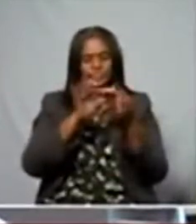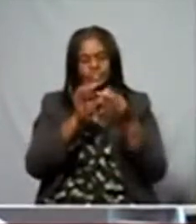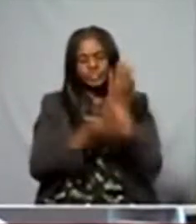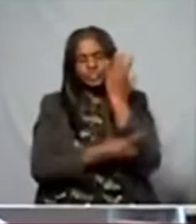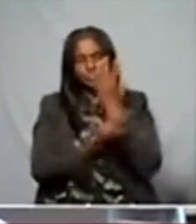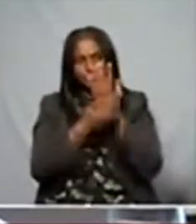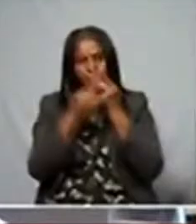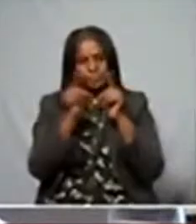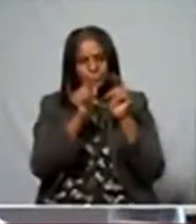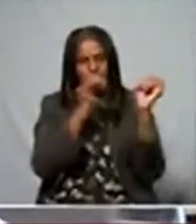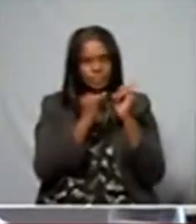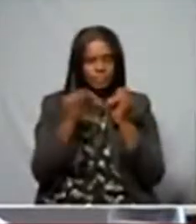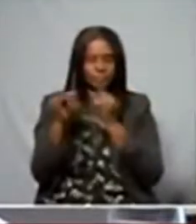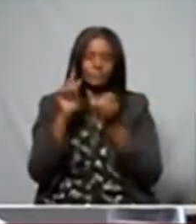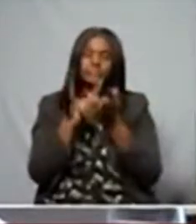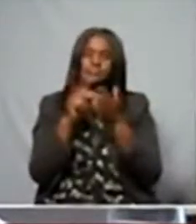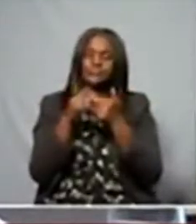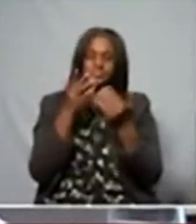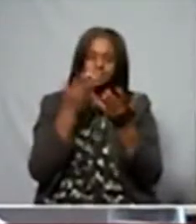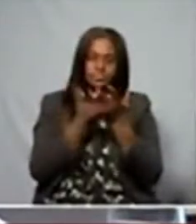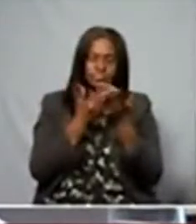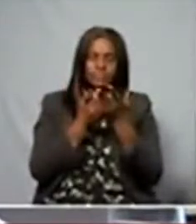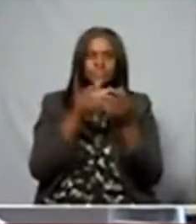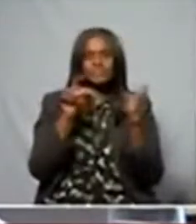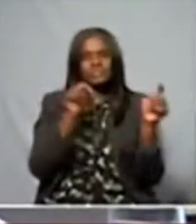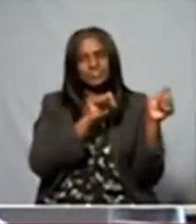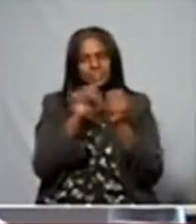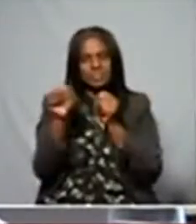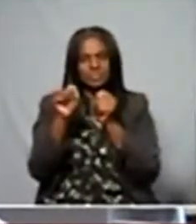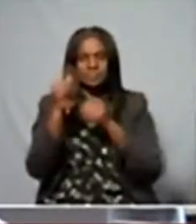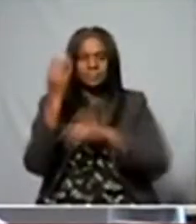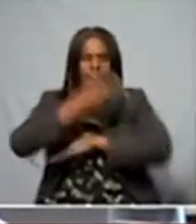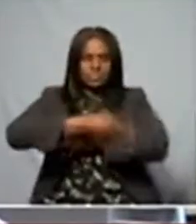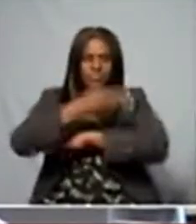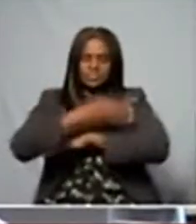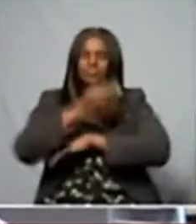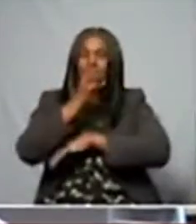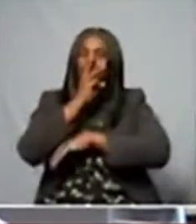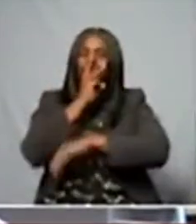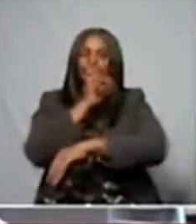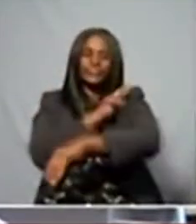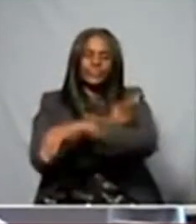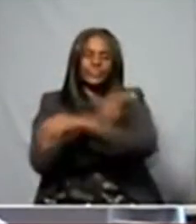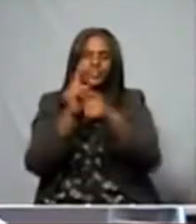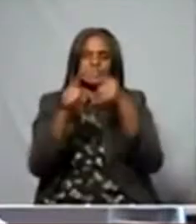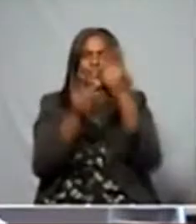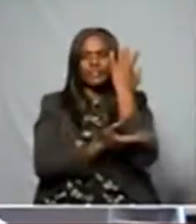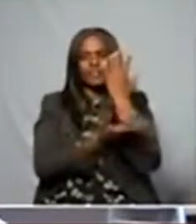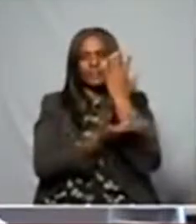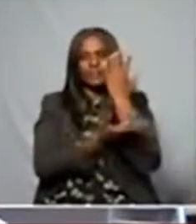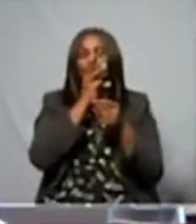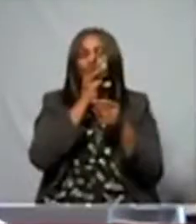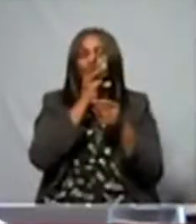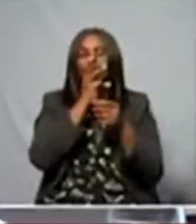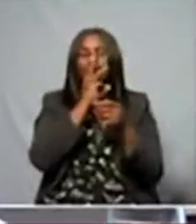and implement programs on transboundary water resources in order to improve transboundary water cooperation,